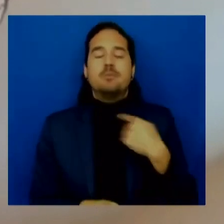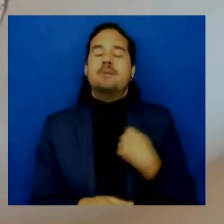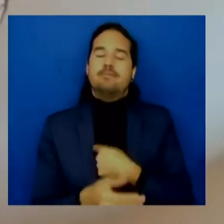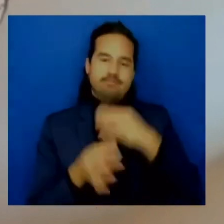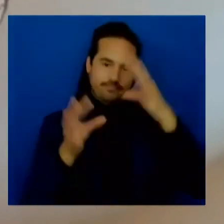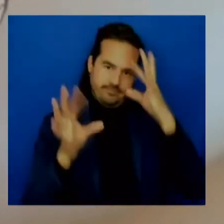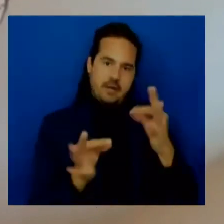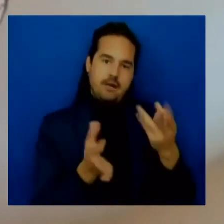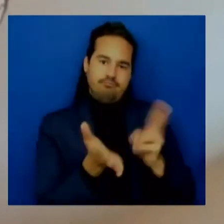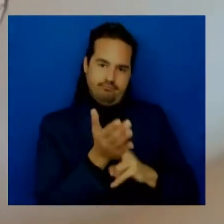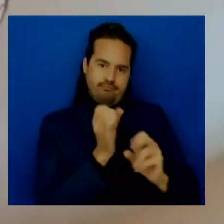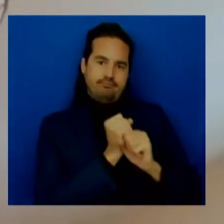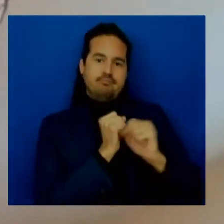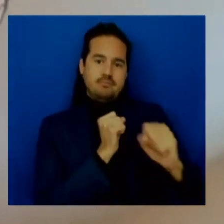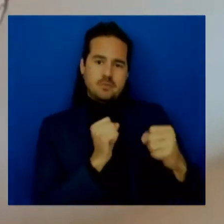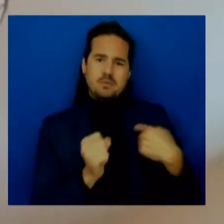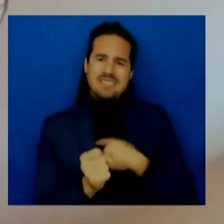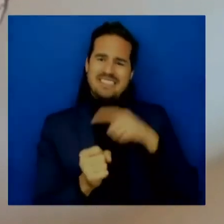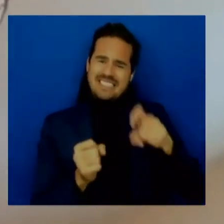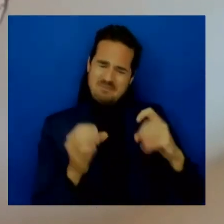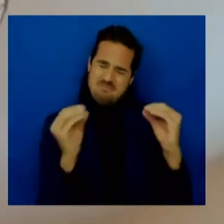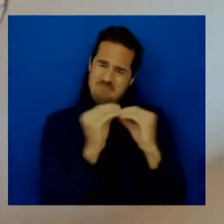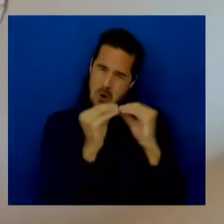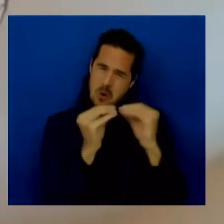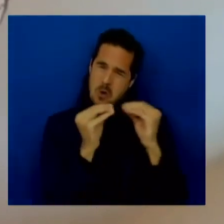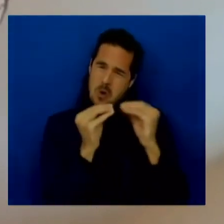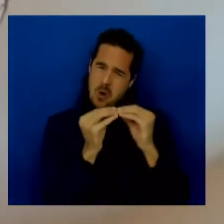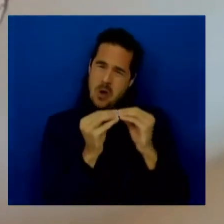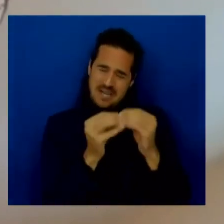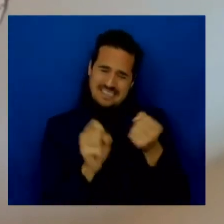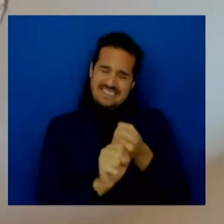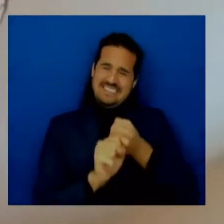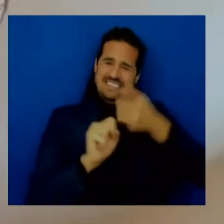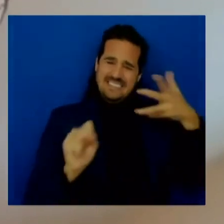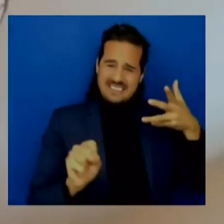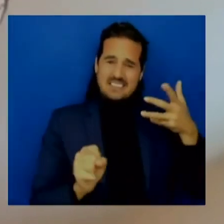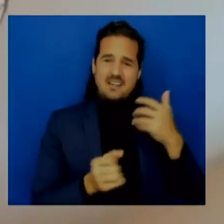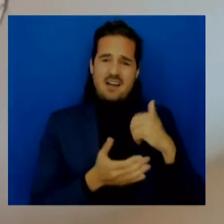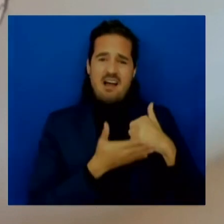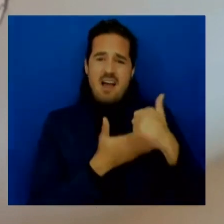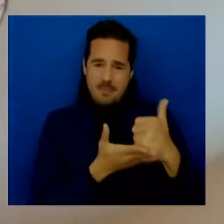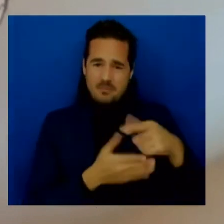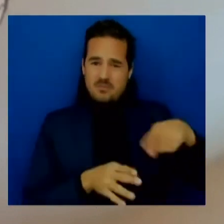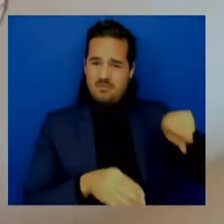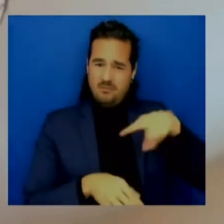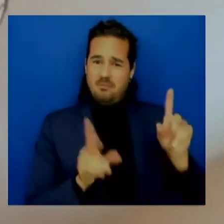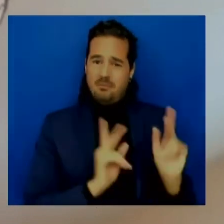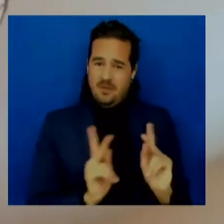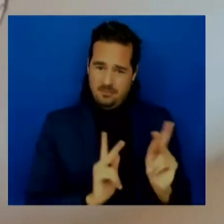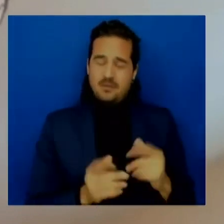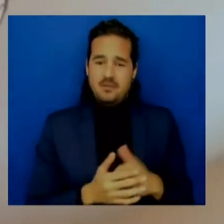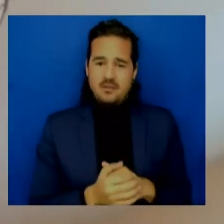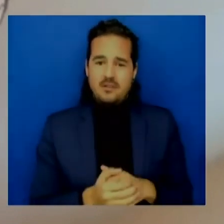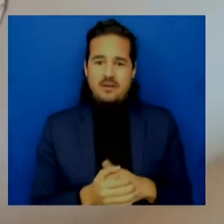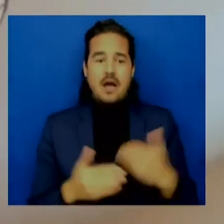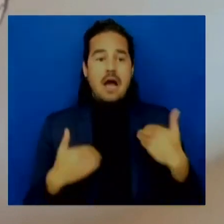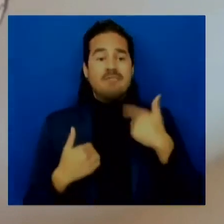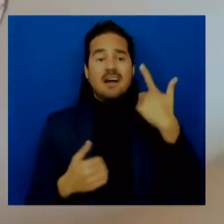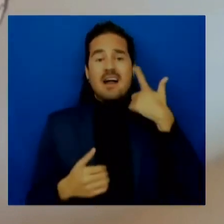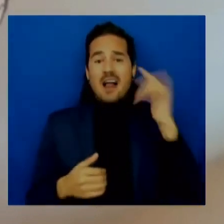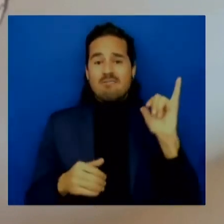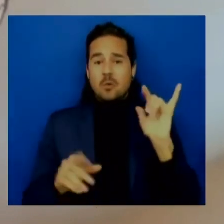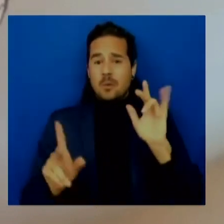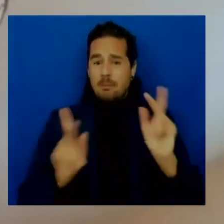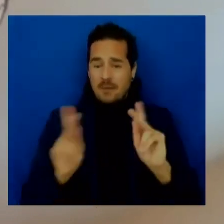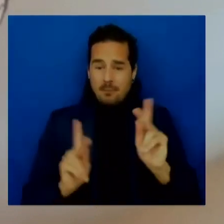more struggling Californians who need our help to stay in their homes, and reaching them is a priority for me, for the speaker, and our